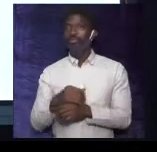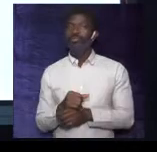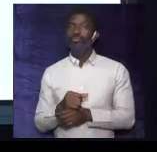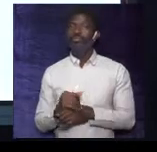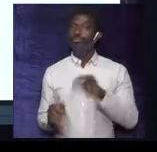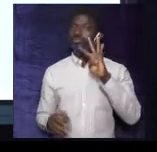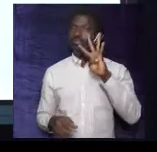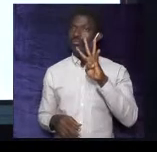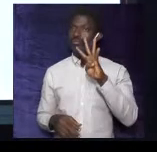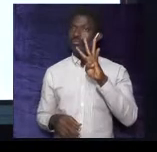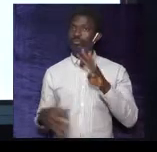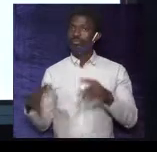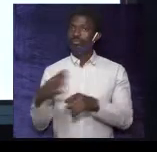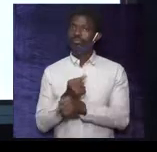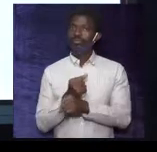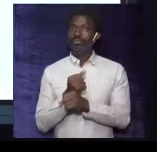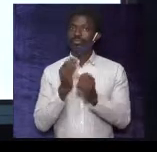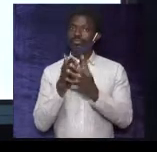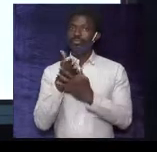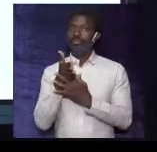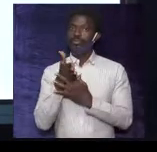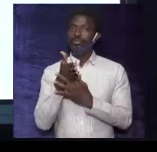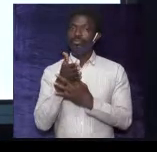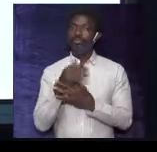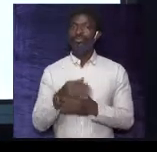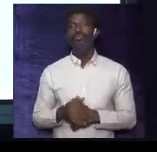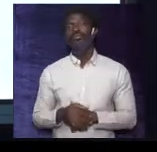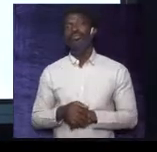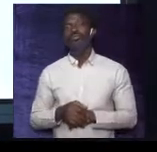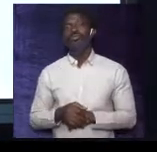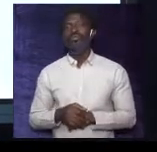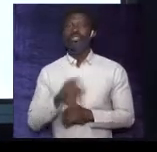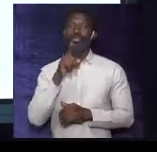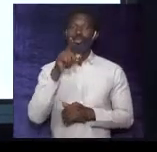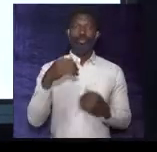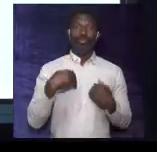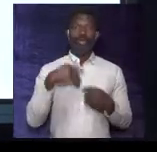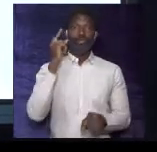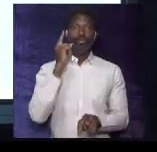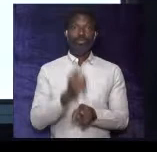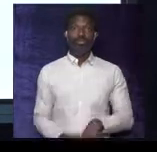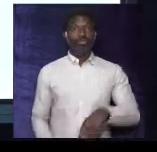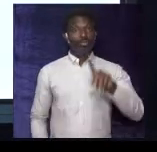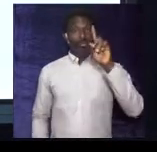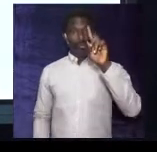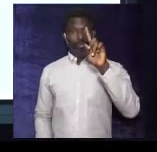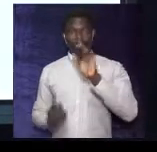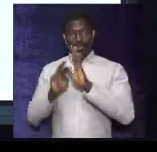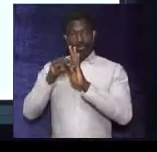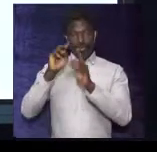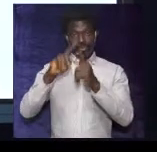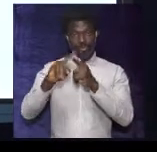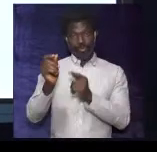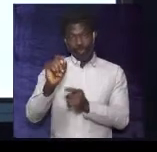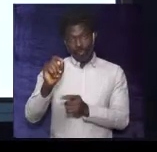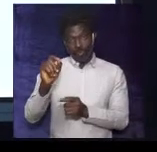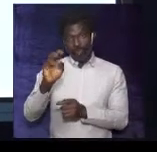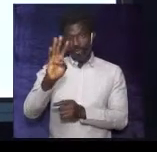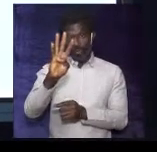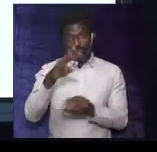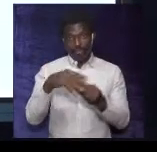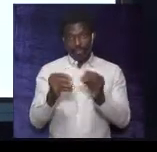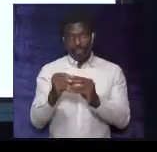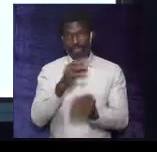get across. And number 4, get through. You have just 1 minute to write the